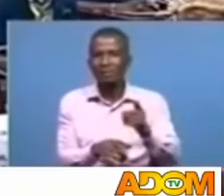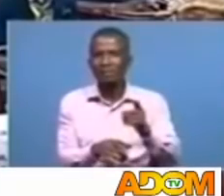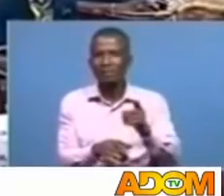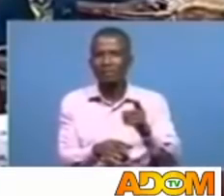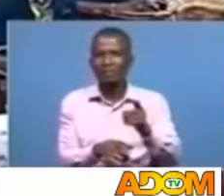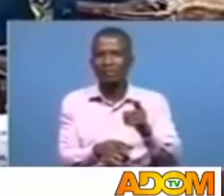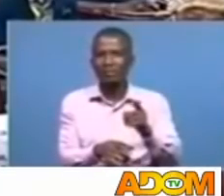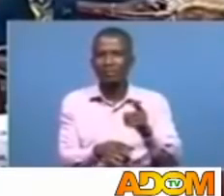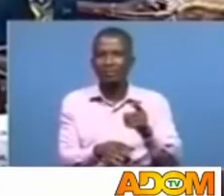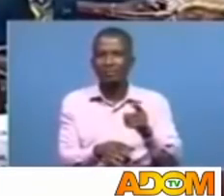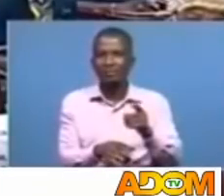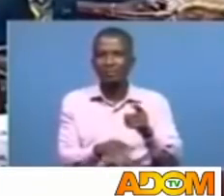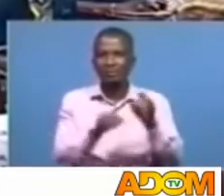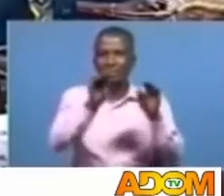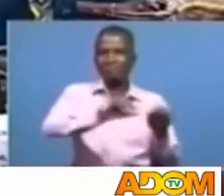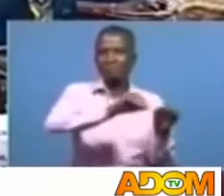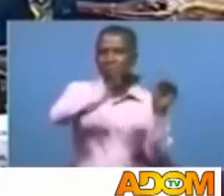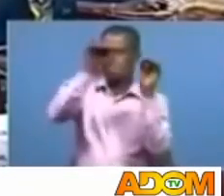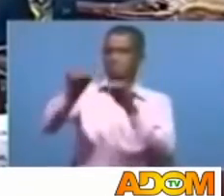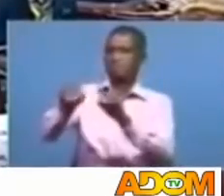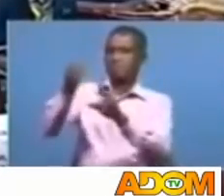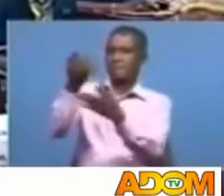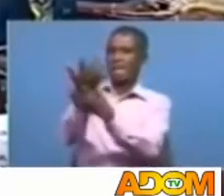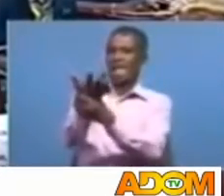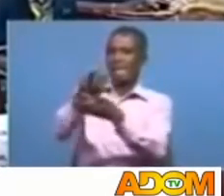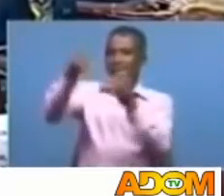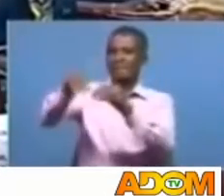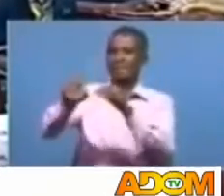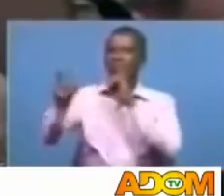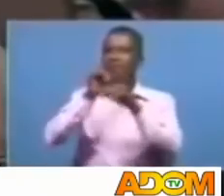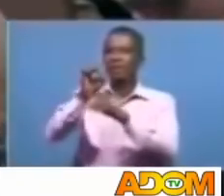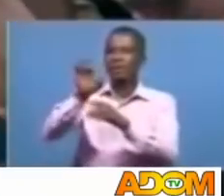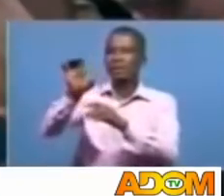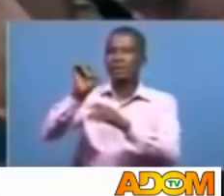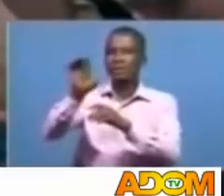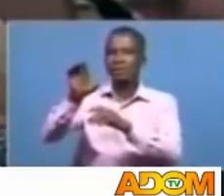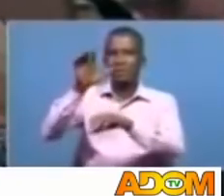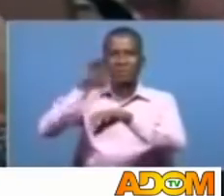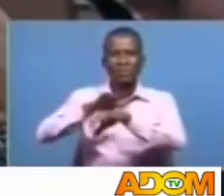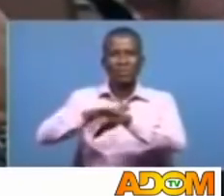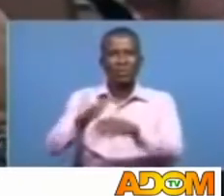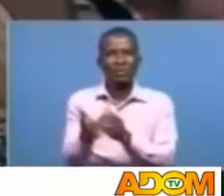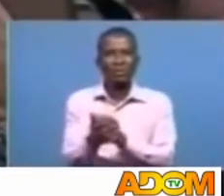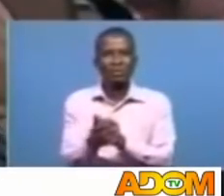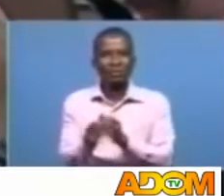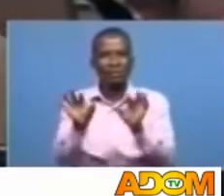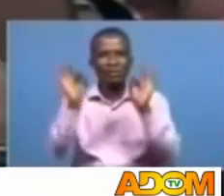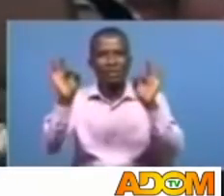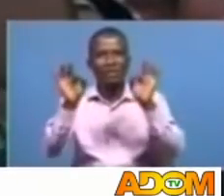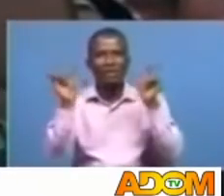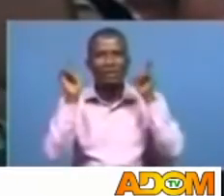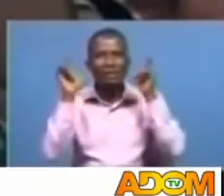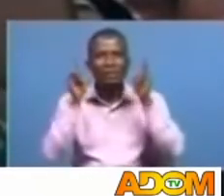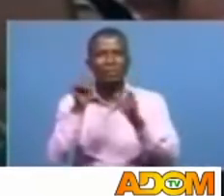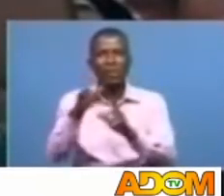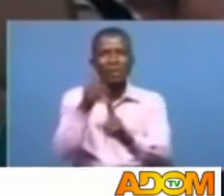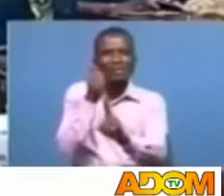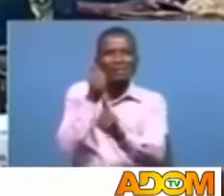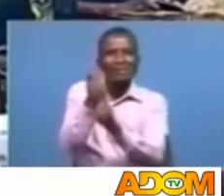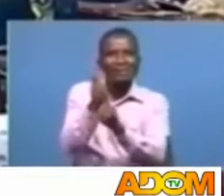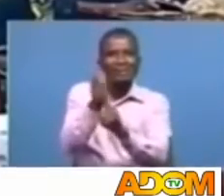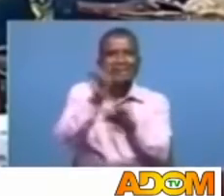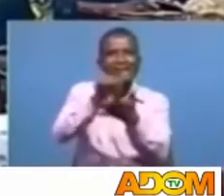a witness's claim to immunity, whether on the basis of a right to fair hearing or self-incrimination or